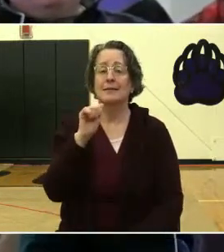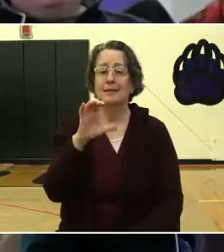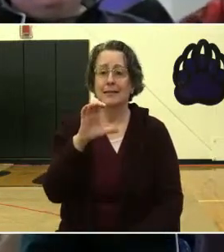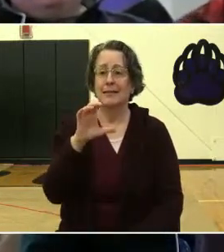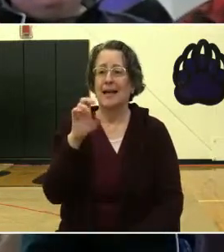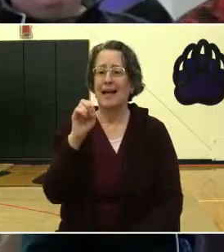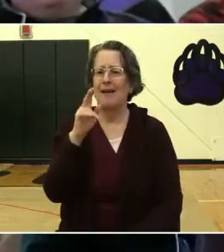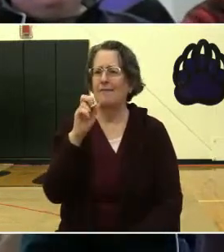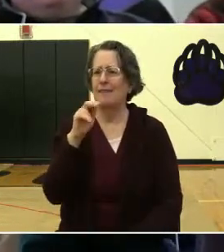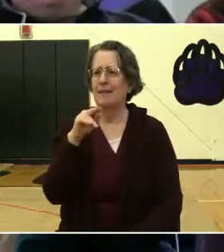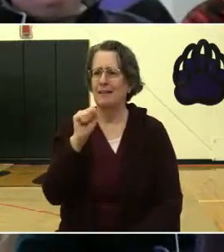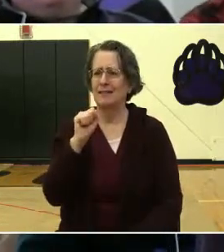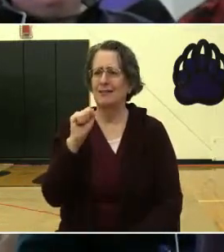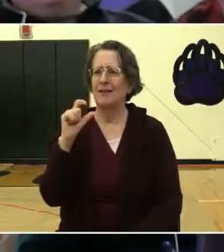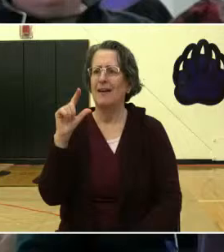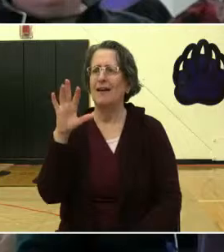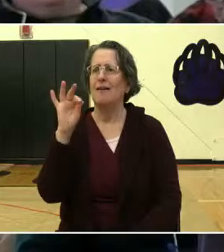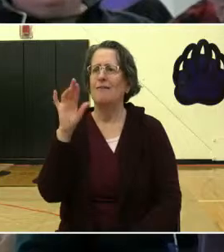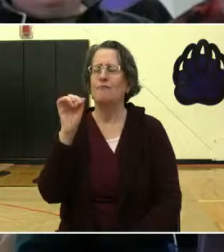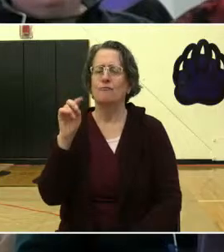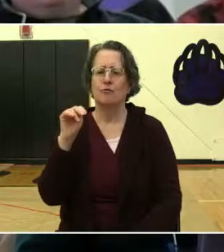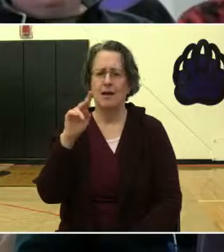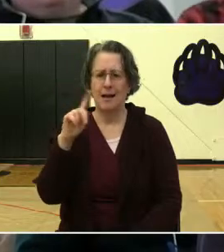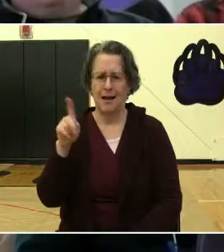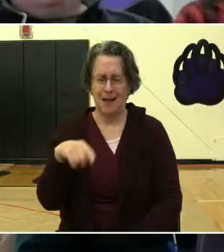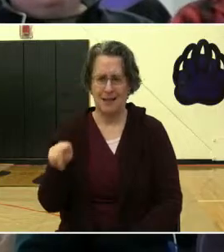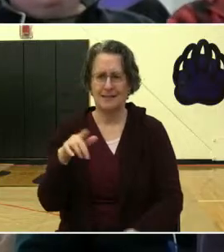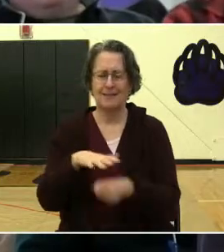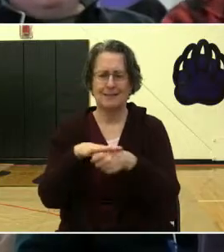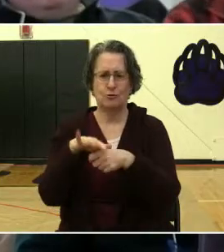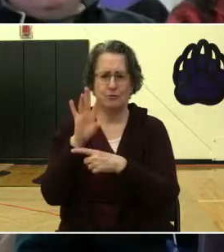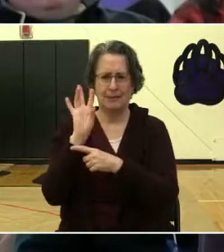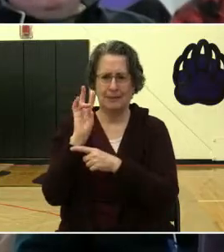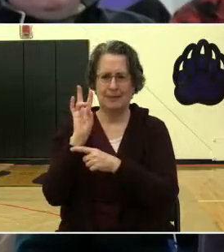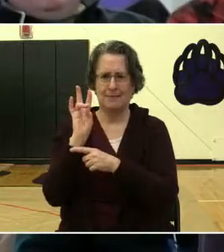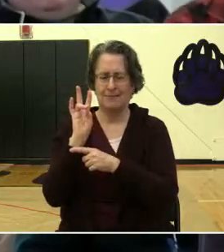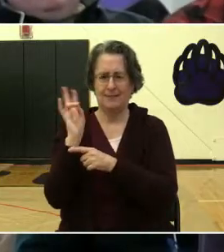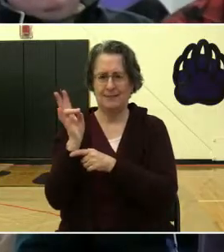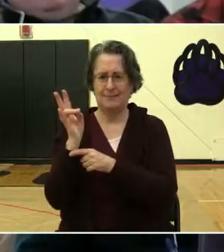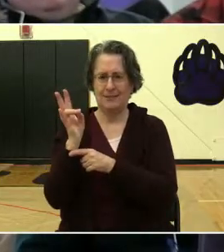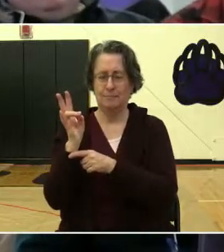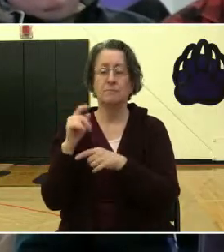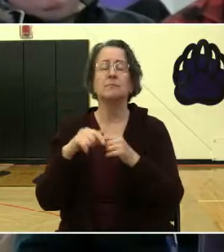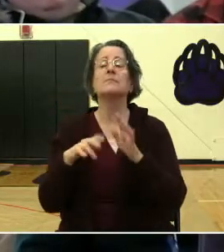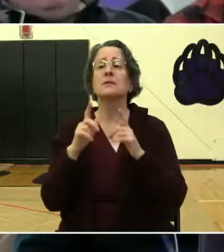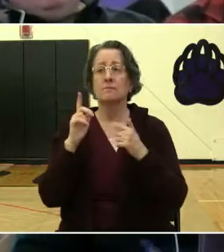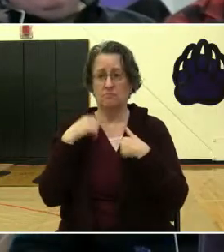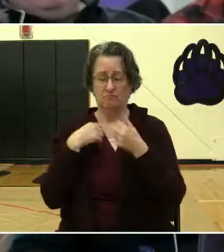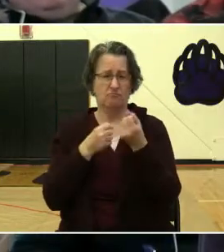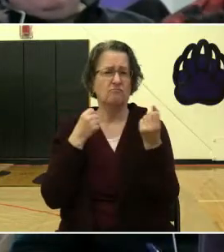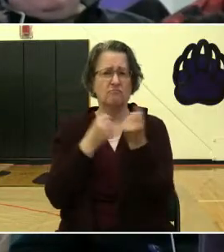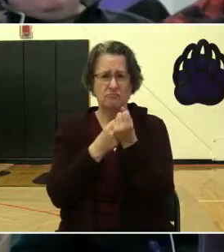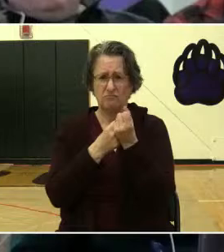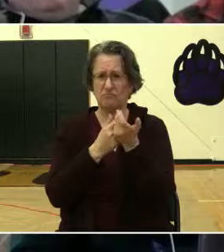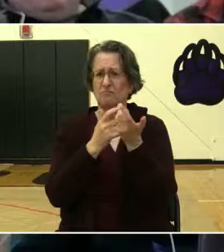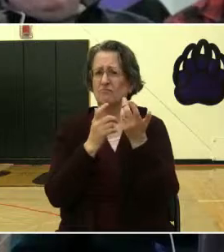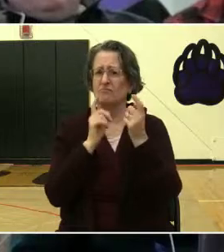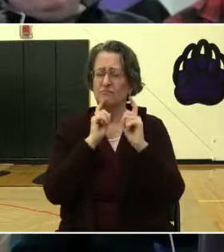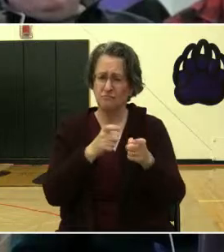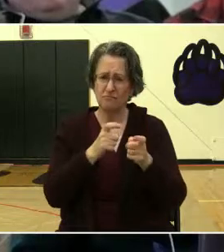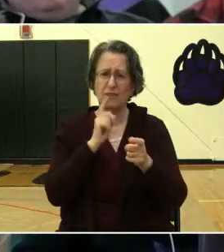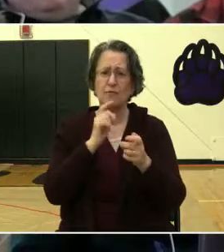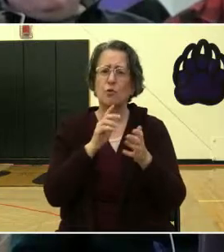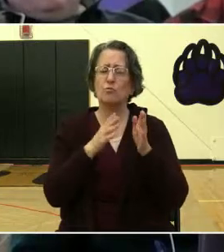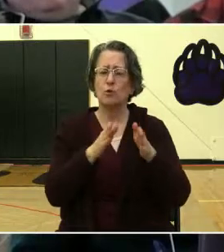7 I voted in support of the allocation for the roads and streets and I